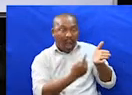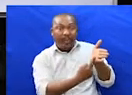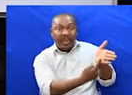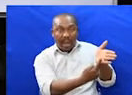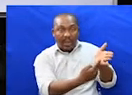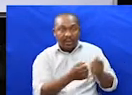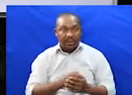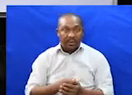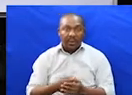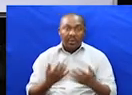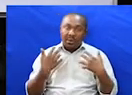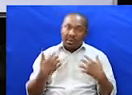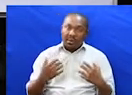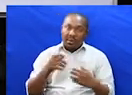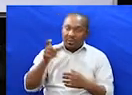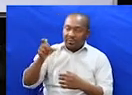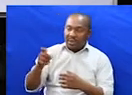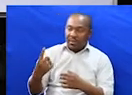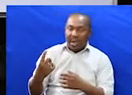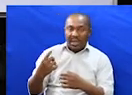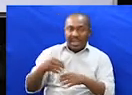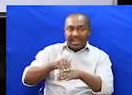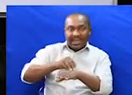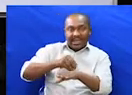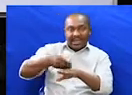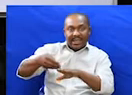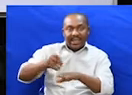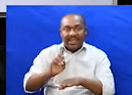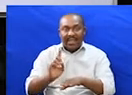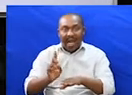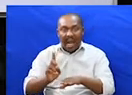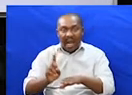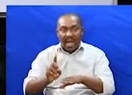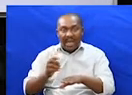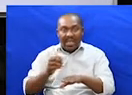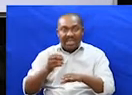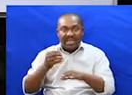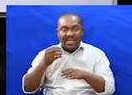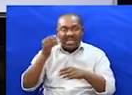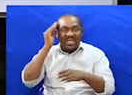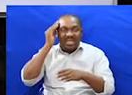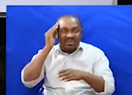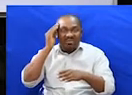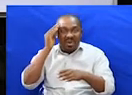if the skin color of somebody is dark, maybe like me,